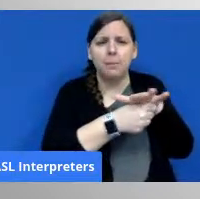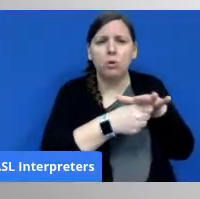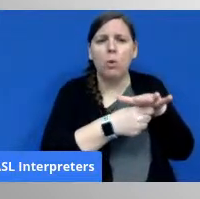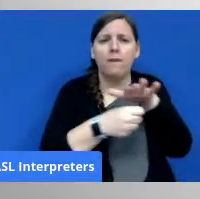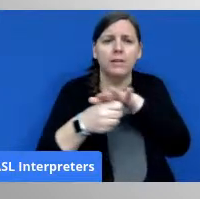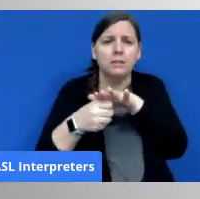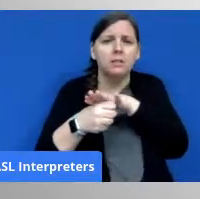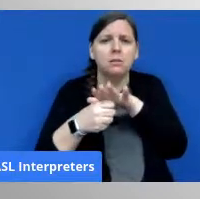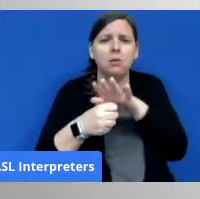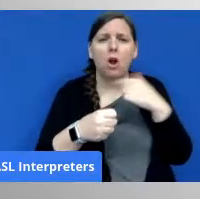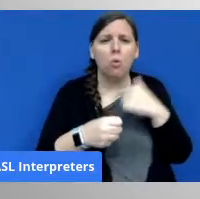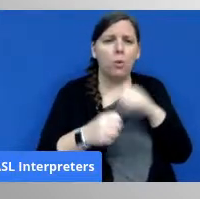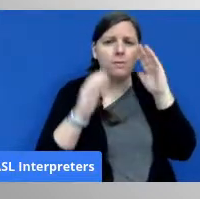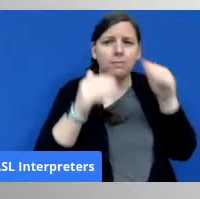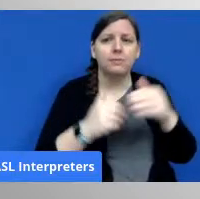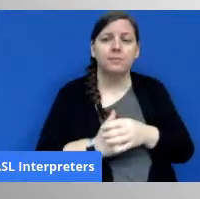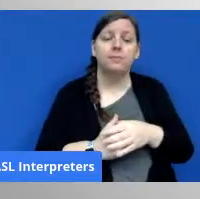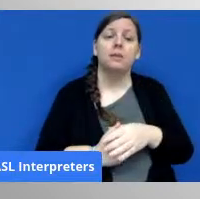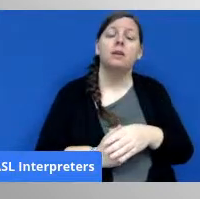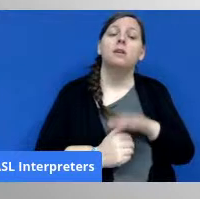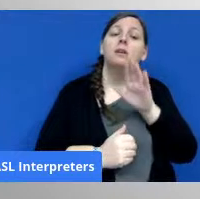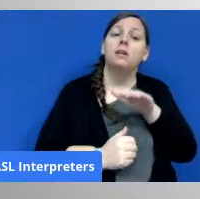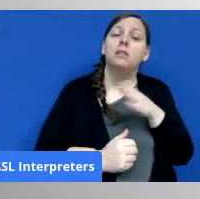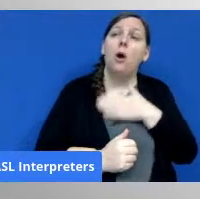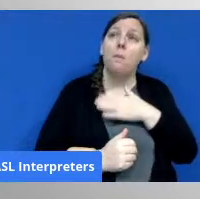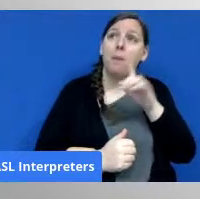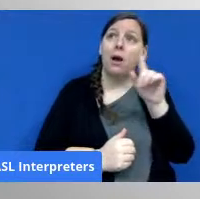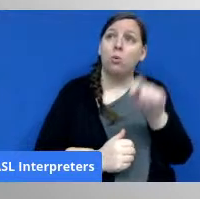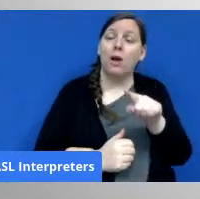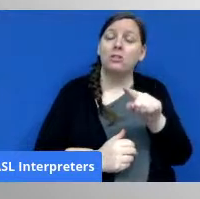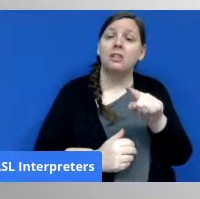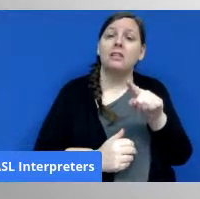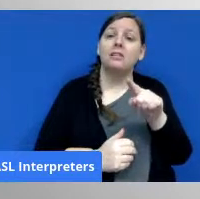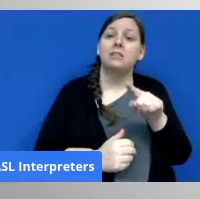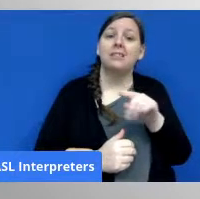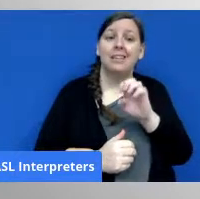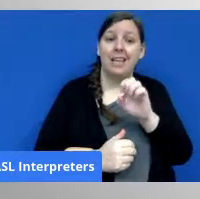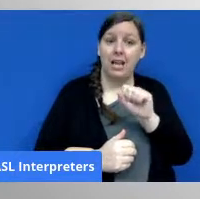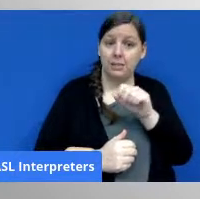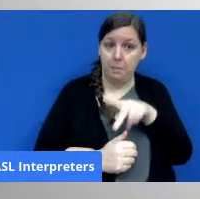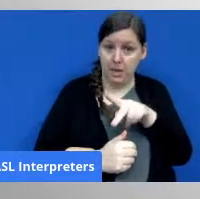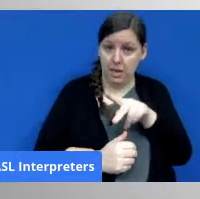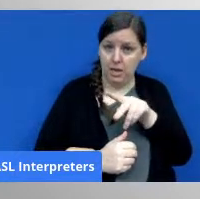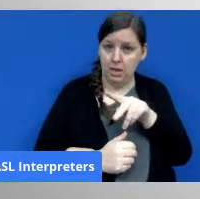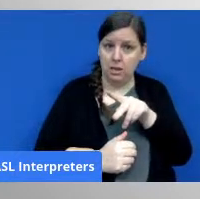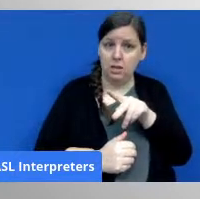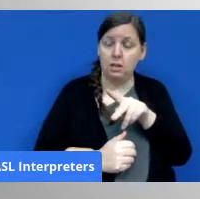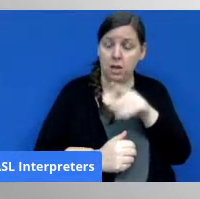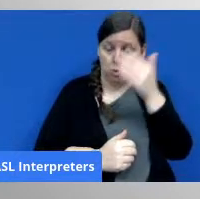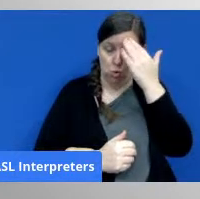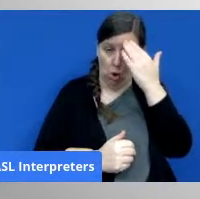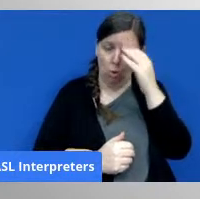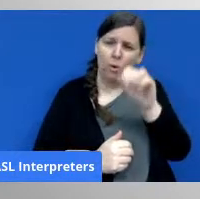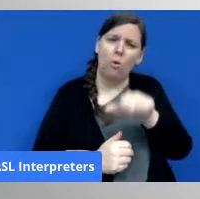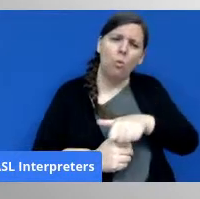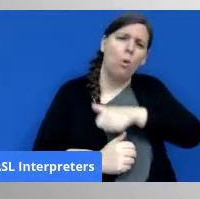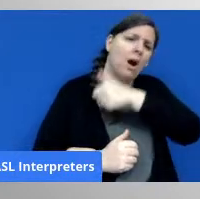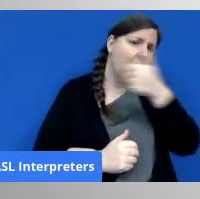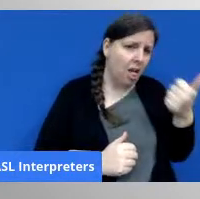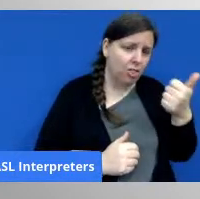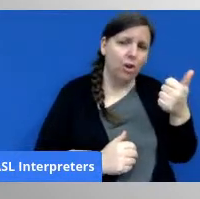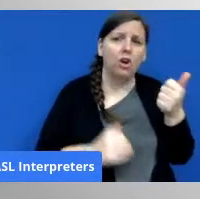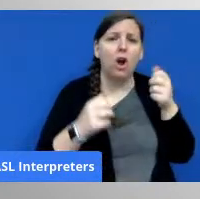So I guess my question would be, outside of ESP that's provided in a surrounding county, what opportunities do we have